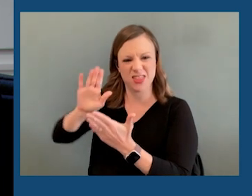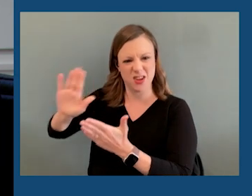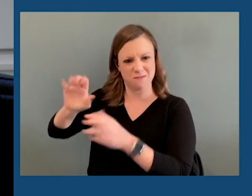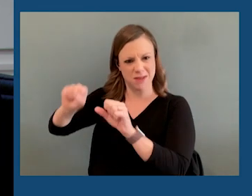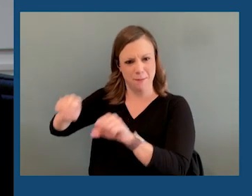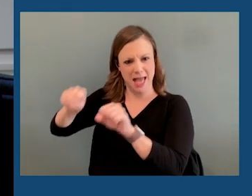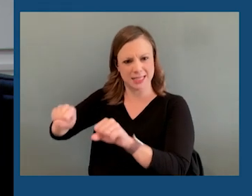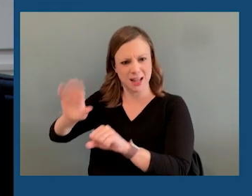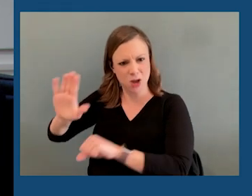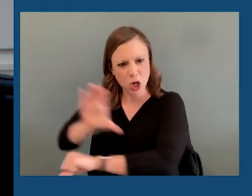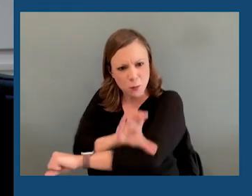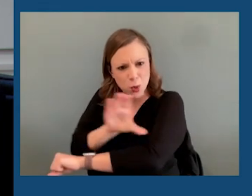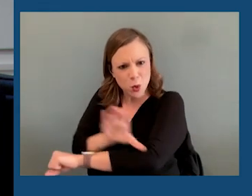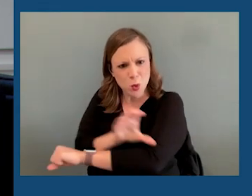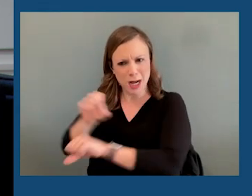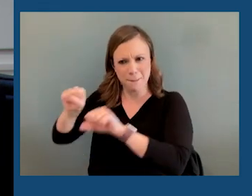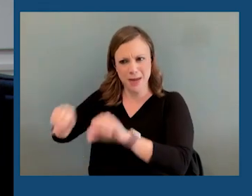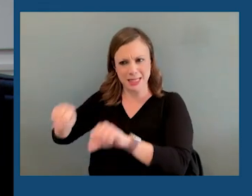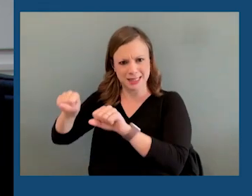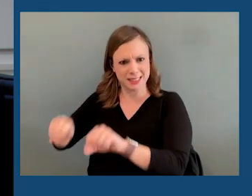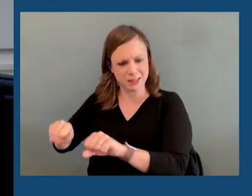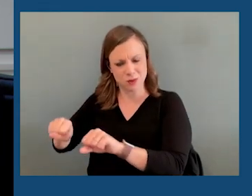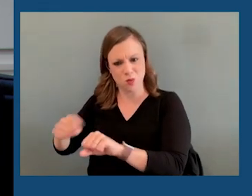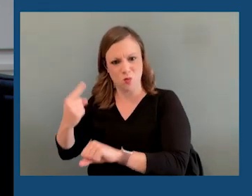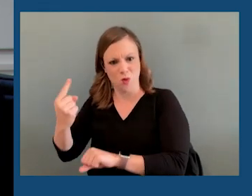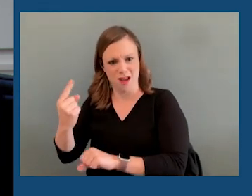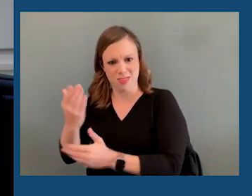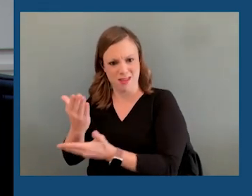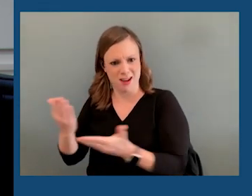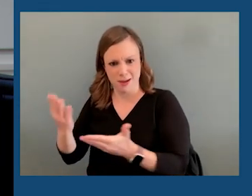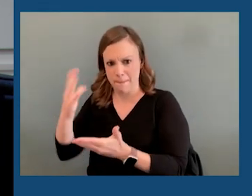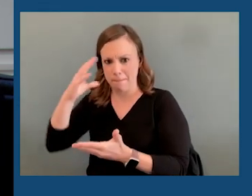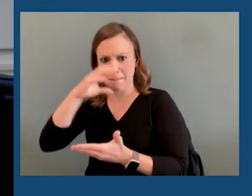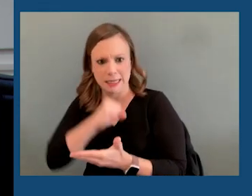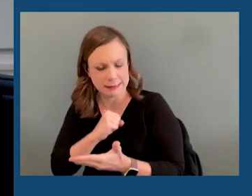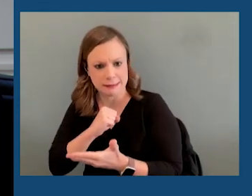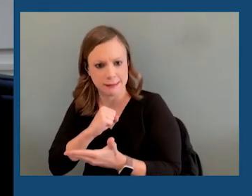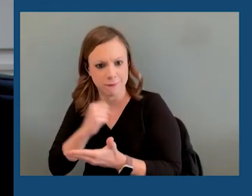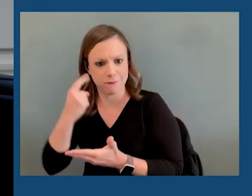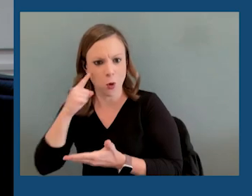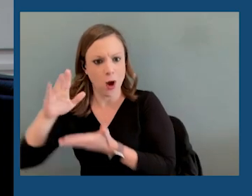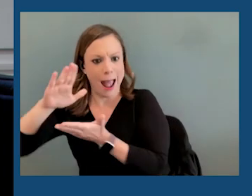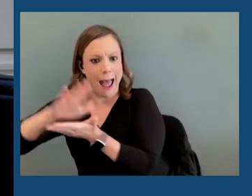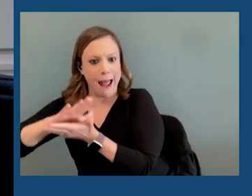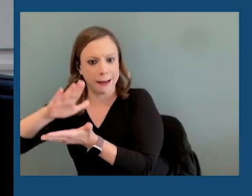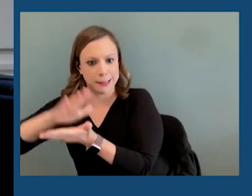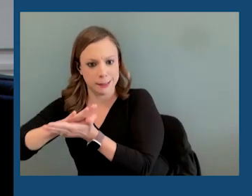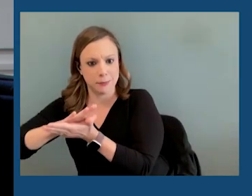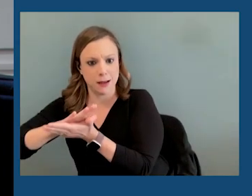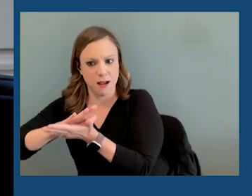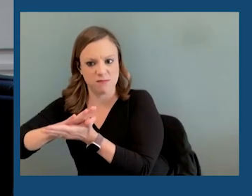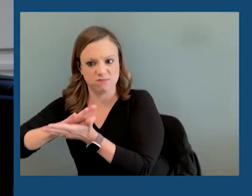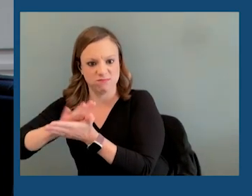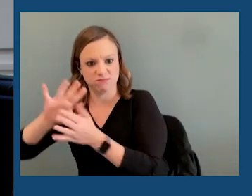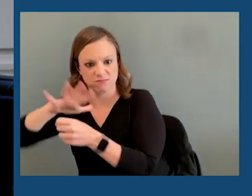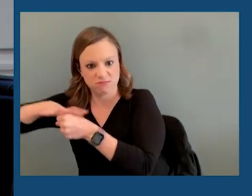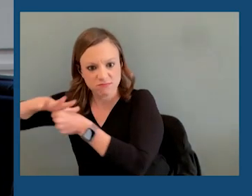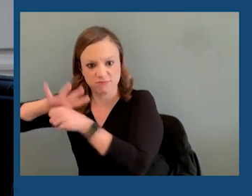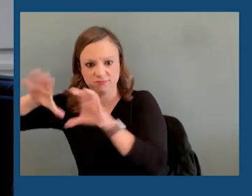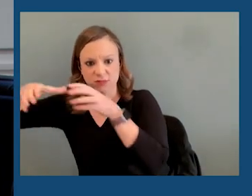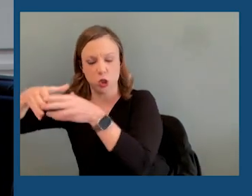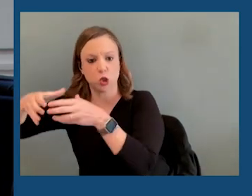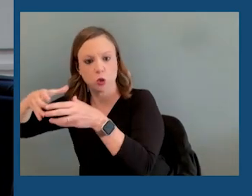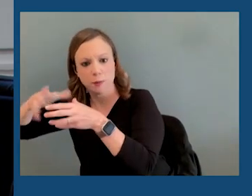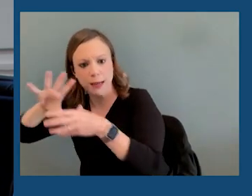capacity, was one of the missing ingredients for academia to participate in the kind of research that's only done